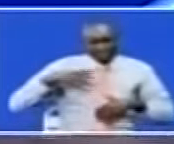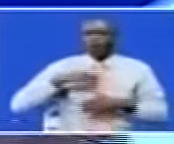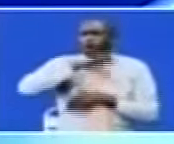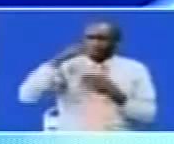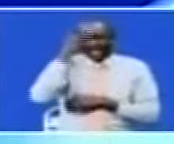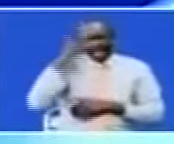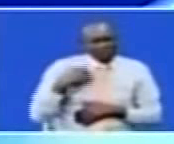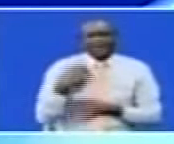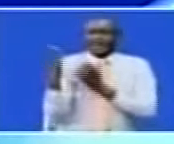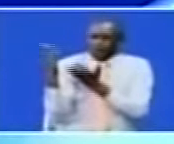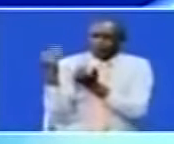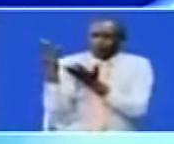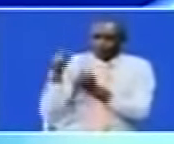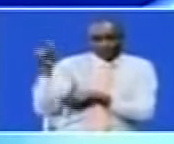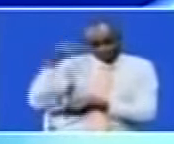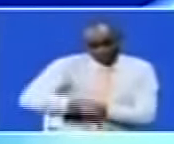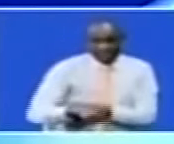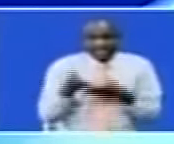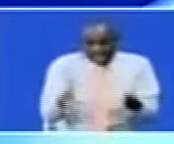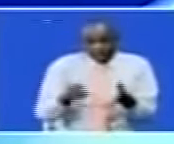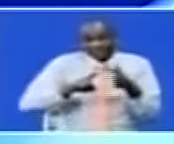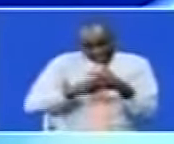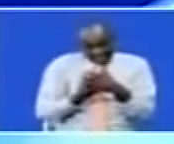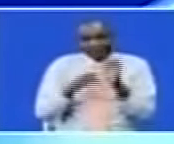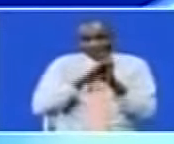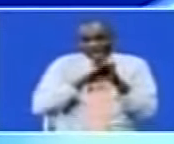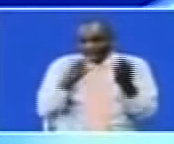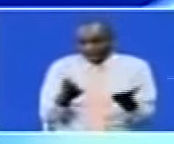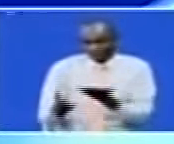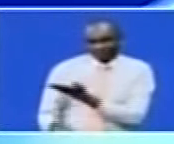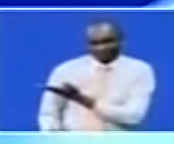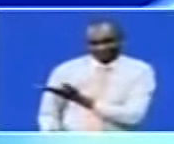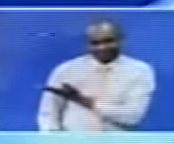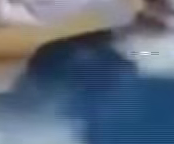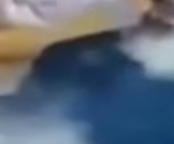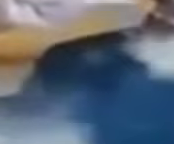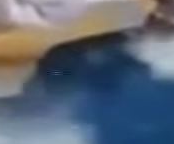That coverage of that visit begins now on KTN Prime.